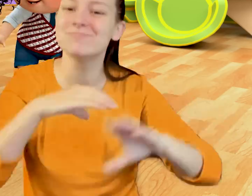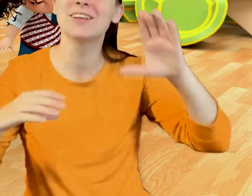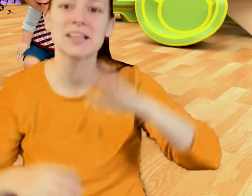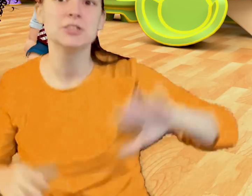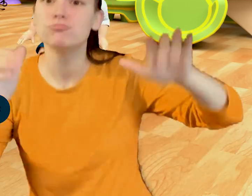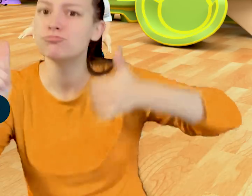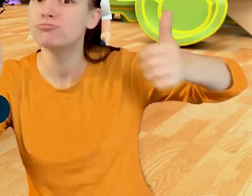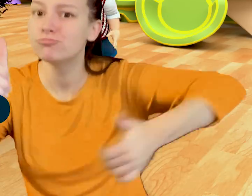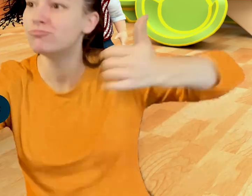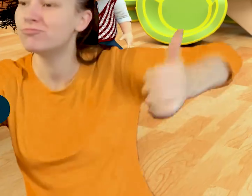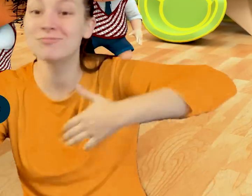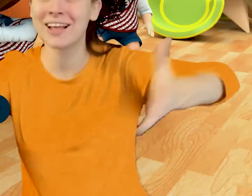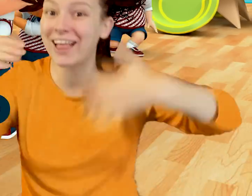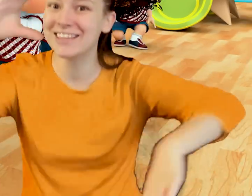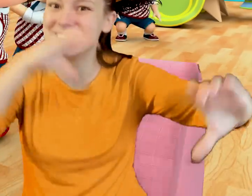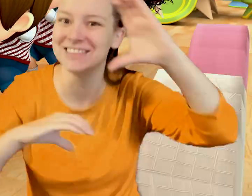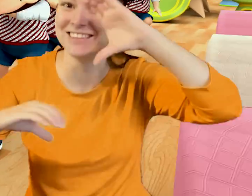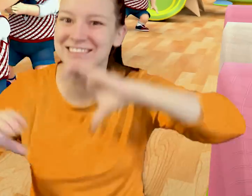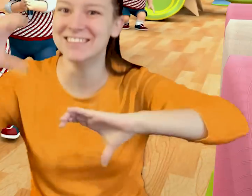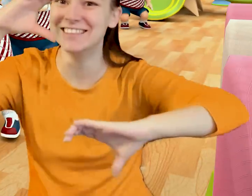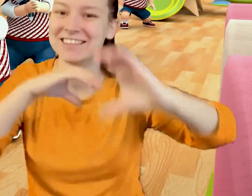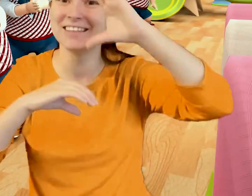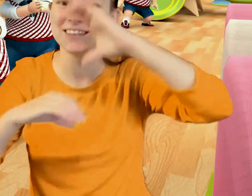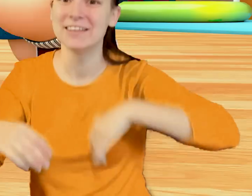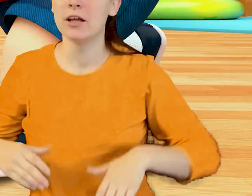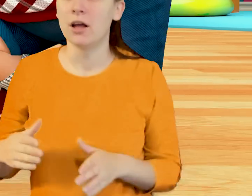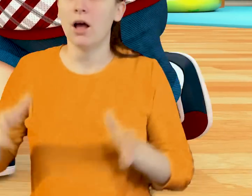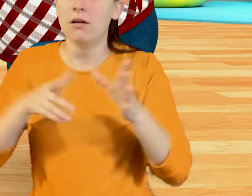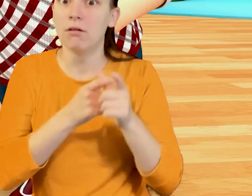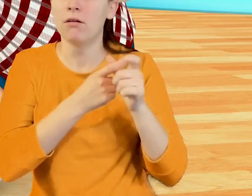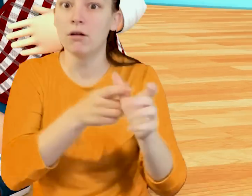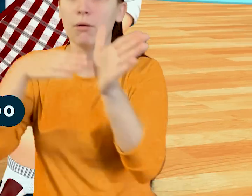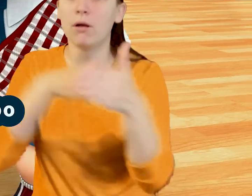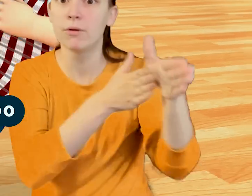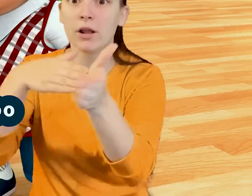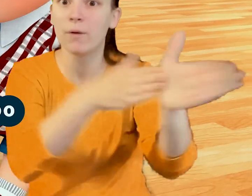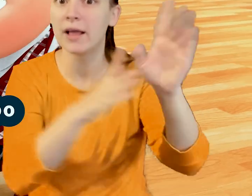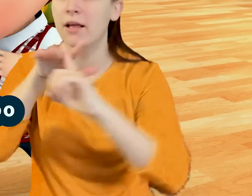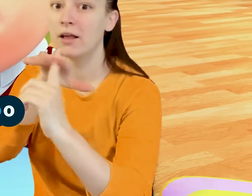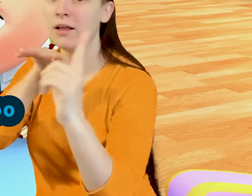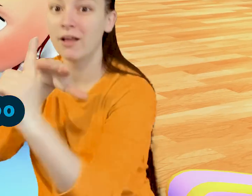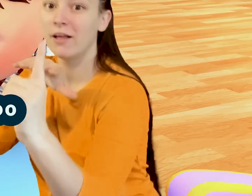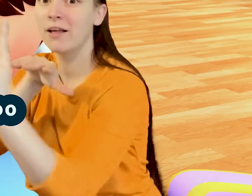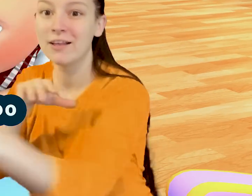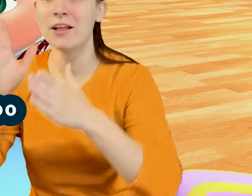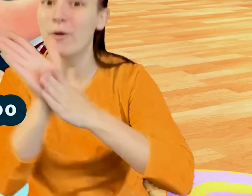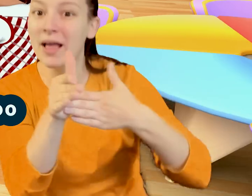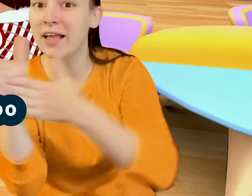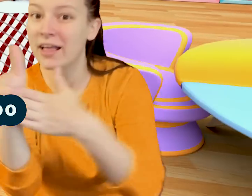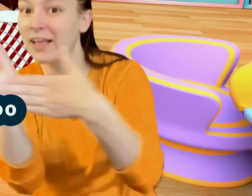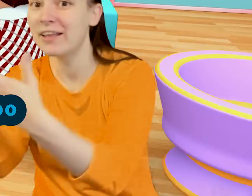do let's go hunt Let's Go Hunt run away run away